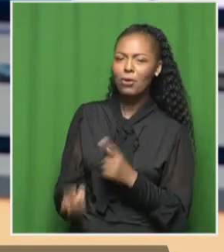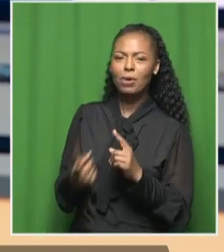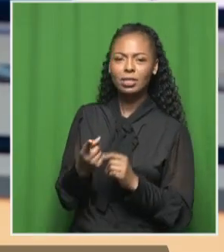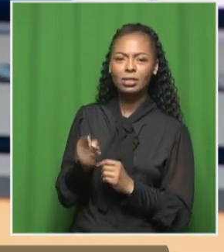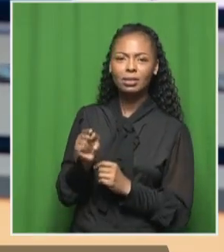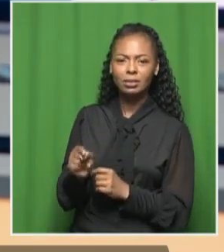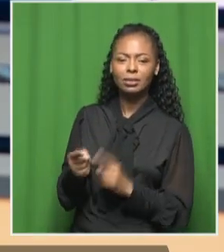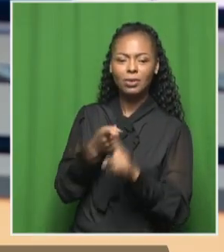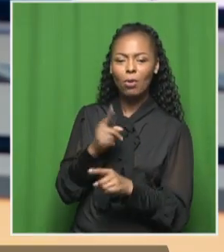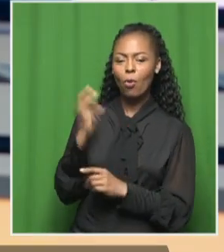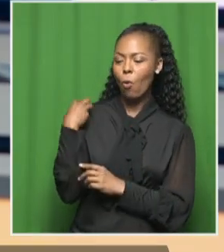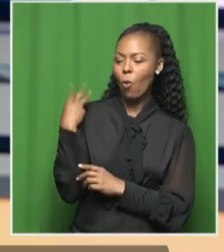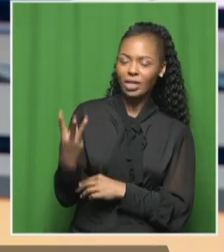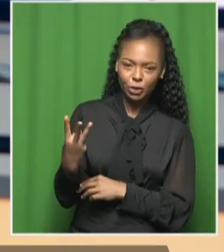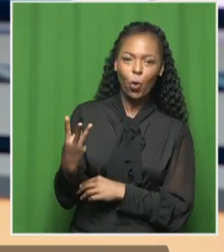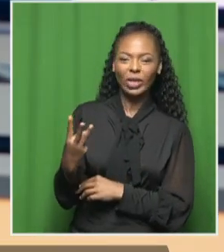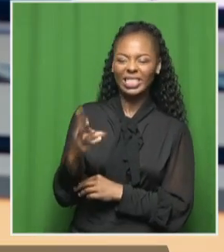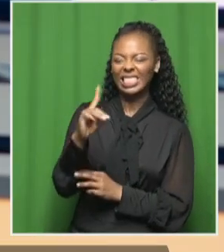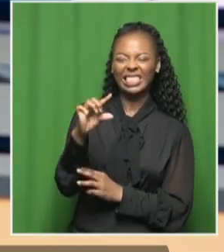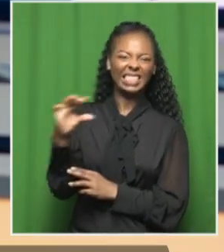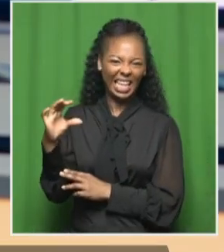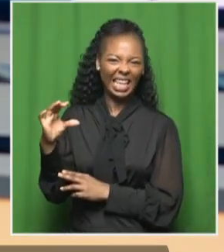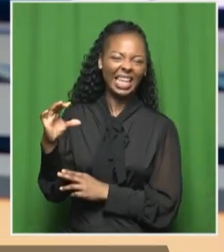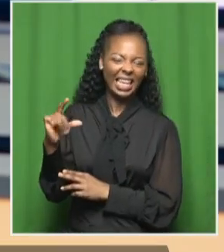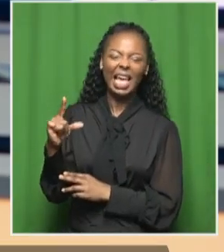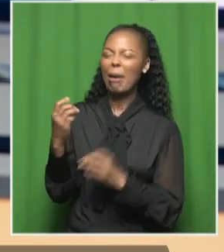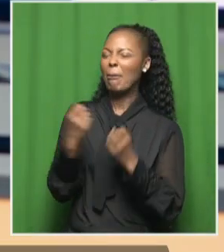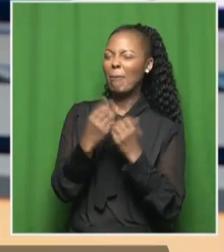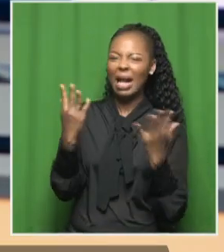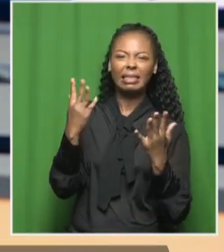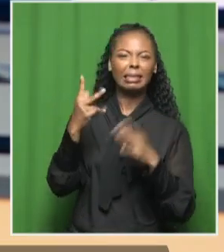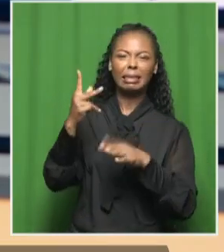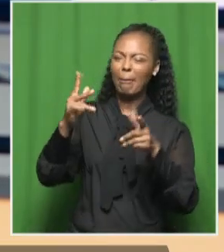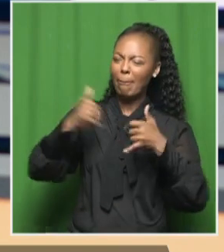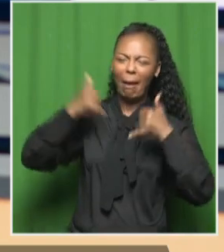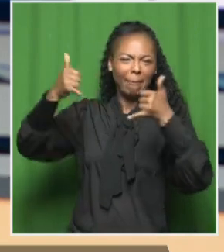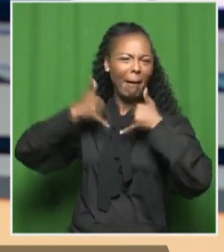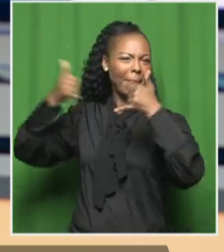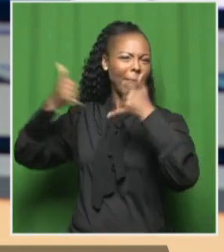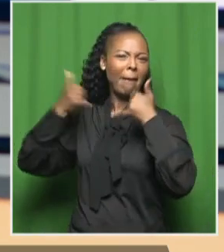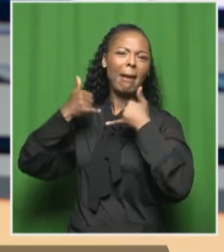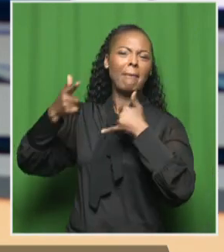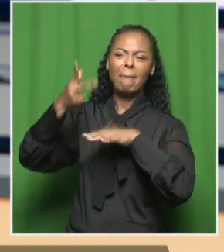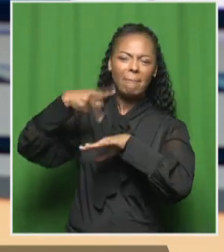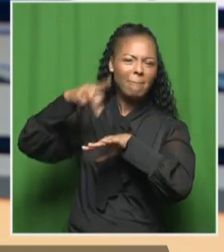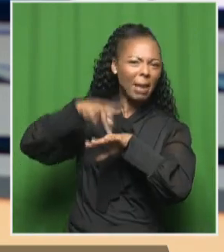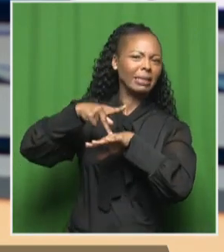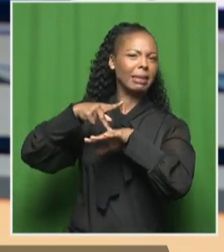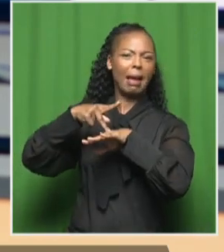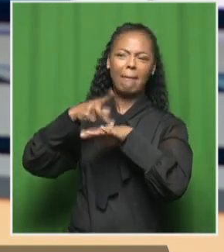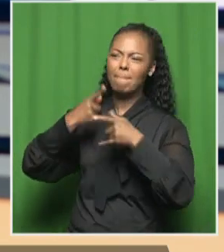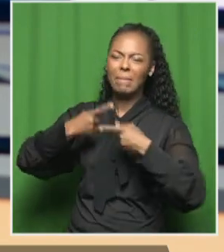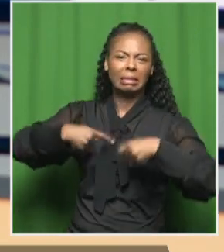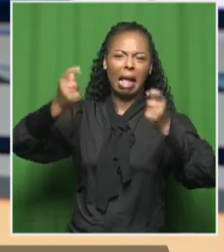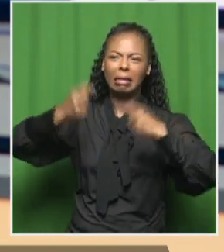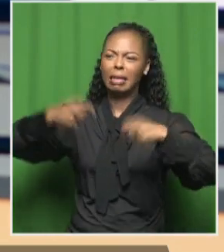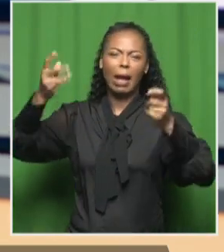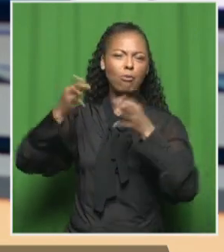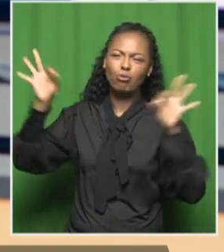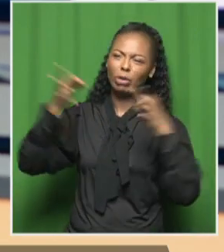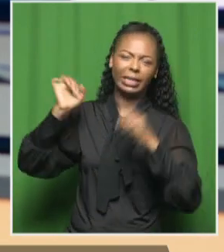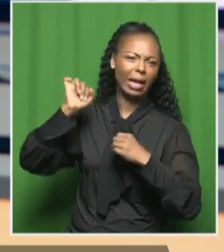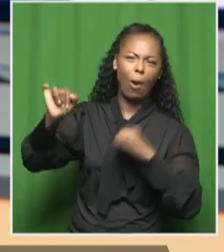D.C., and then, of course, this multi-platinum, selling artists across the world.